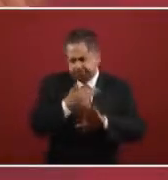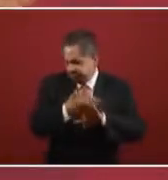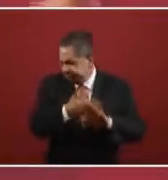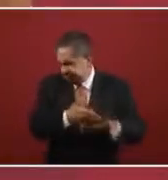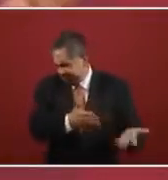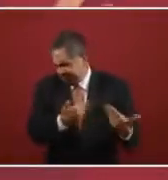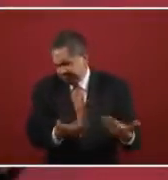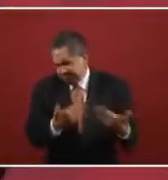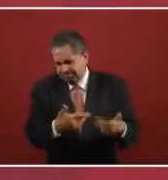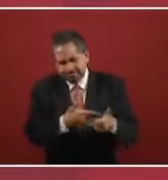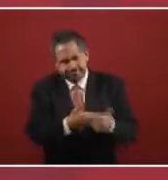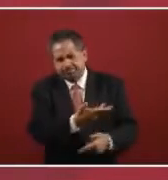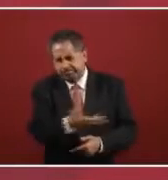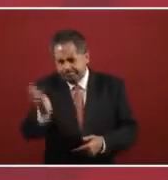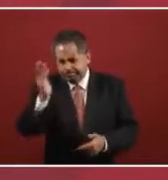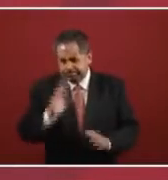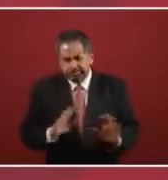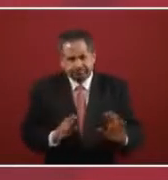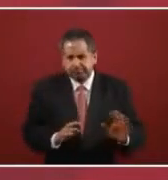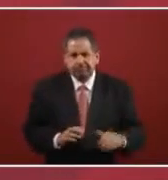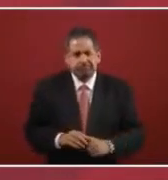good, protest.